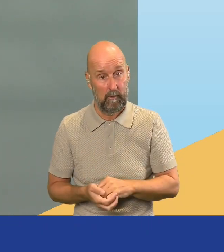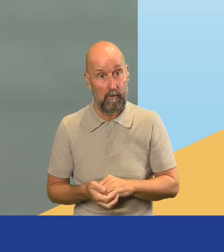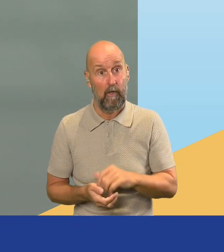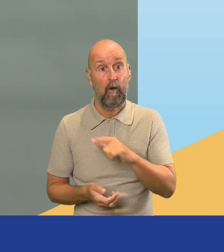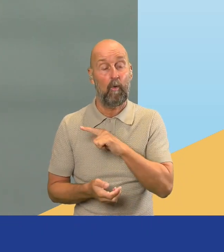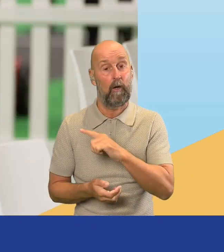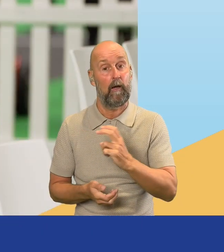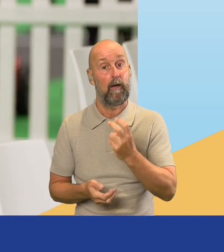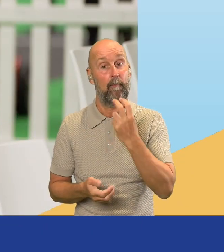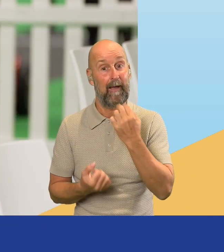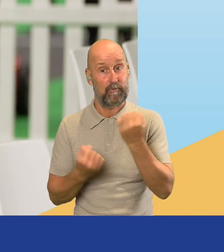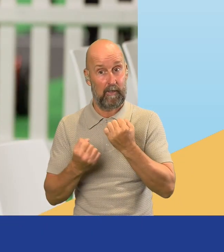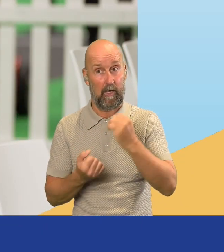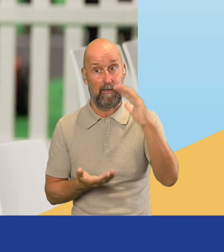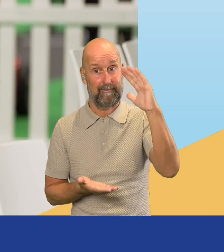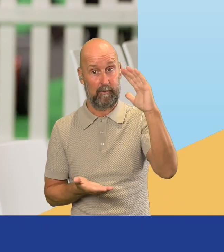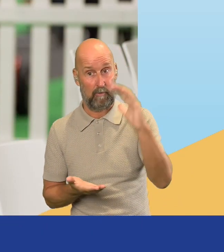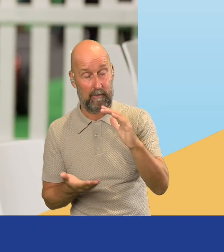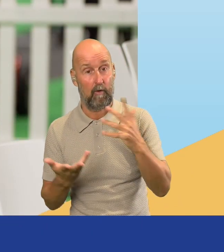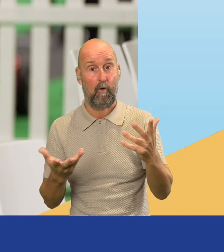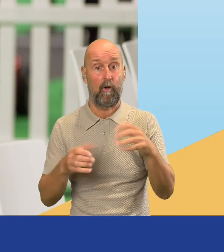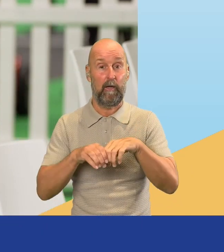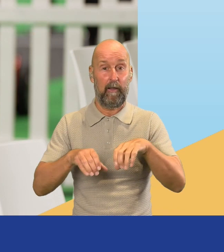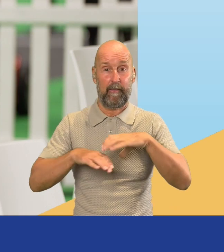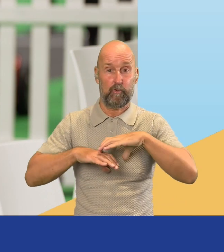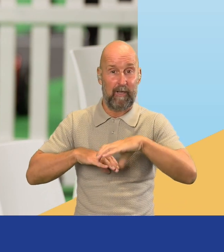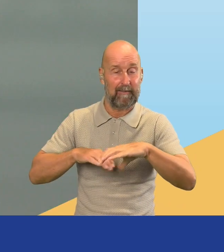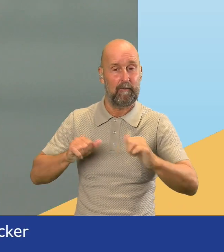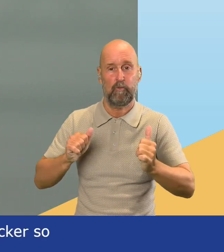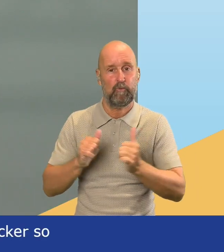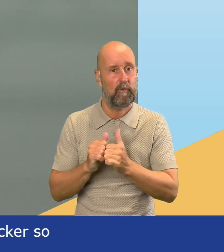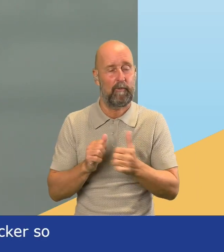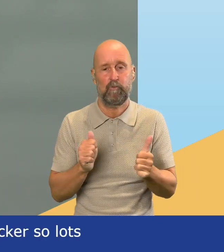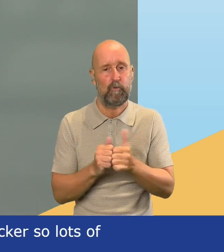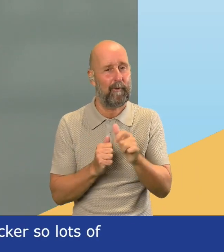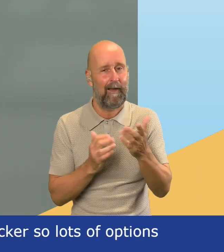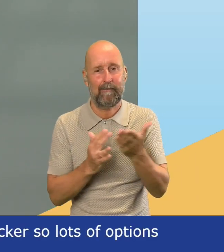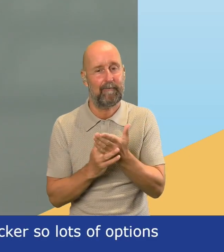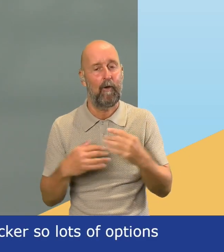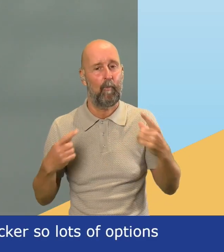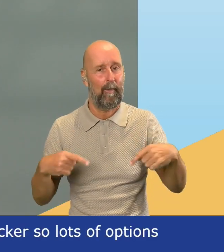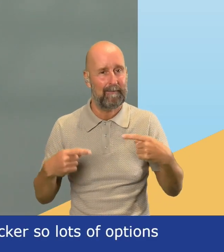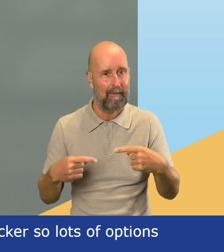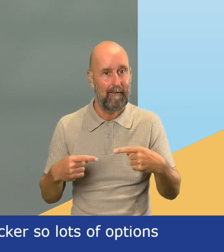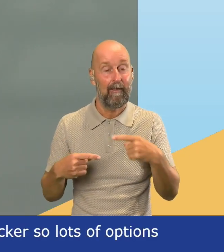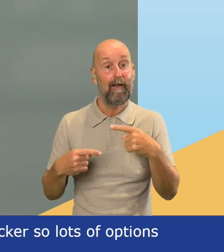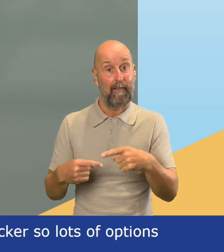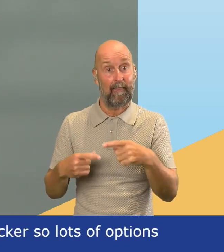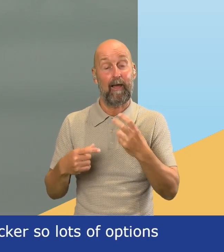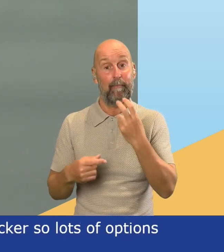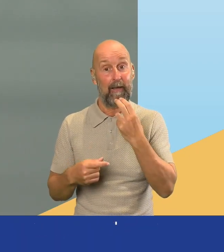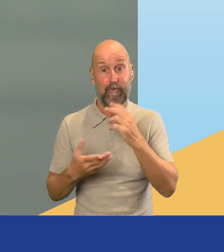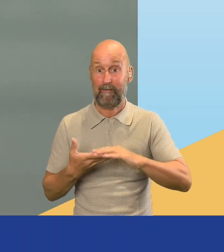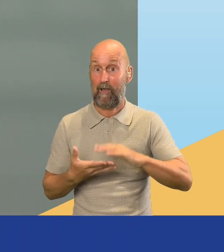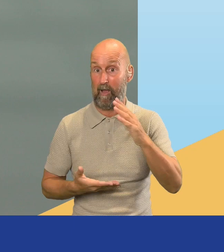has degraded or the chassis is no longer viable as a mobility solution, that battery has a value, a huge